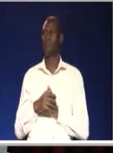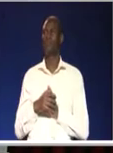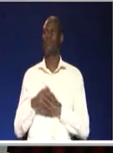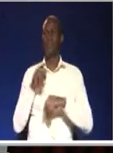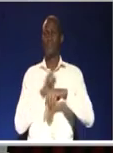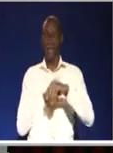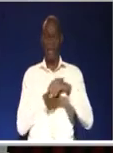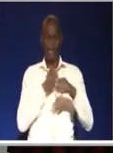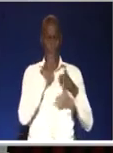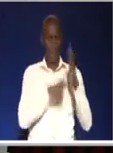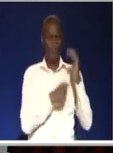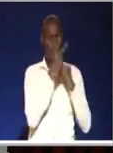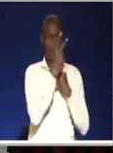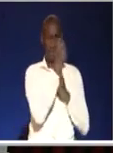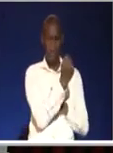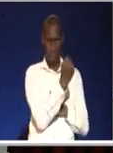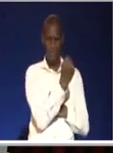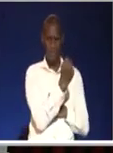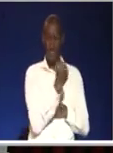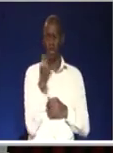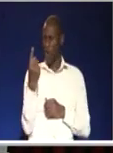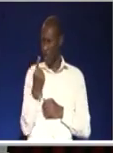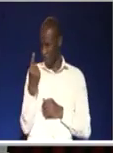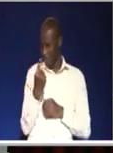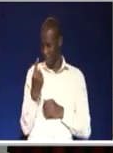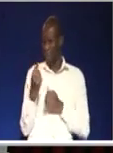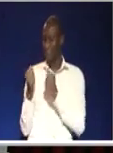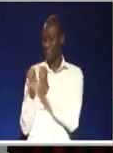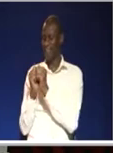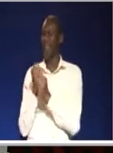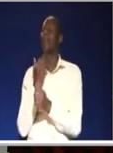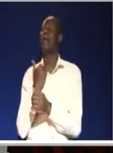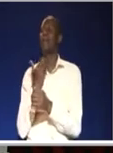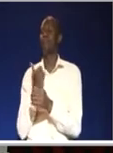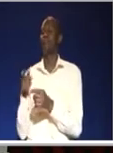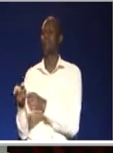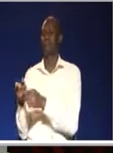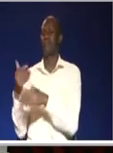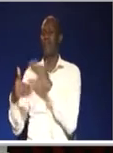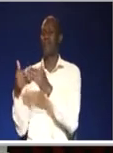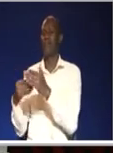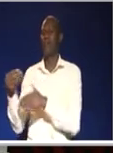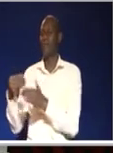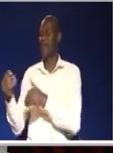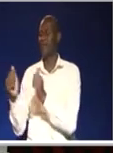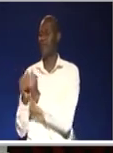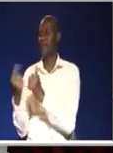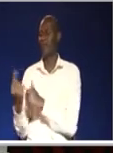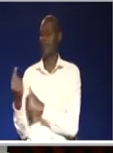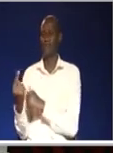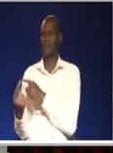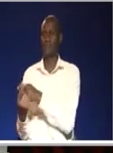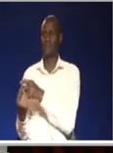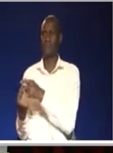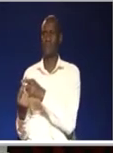When the price was 25 shillings, only 10 loaves were bought. With the increase to 25